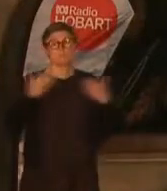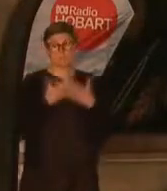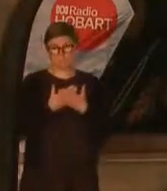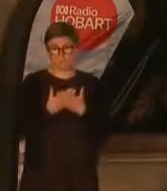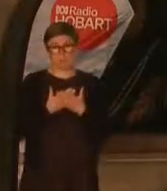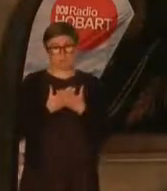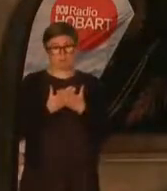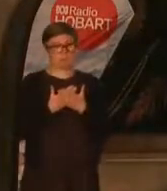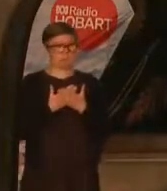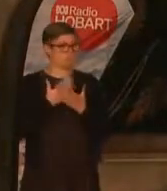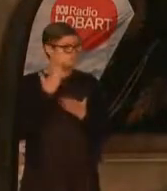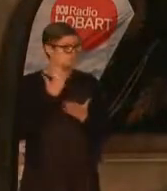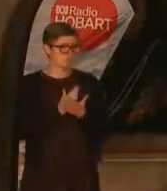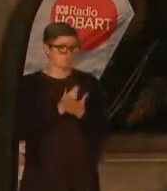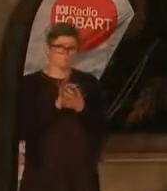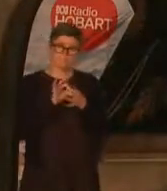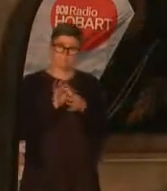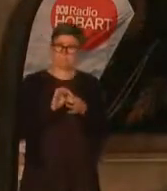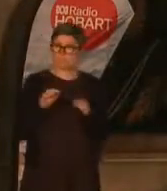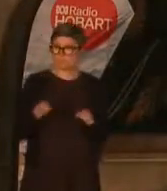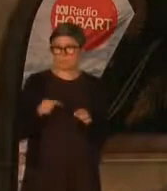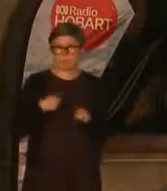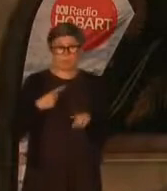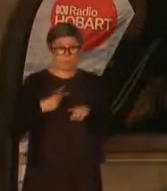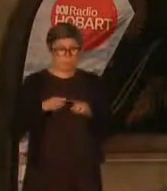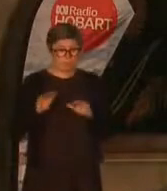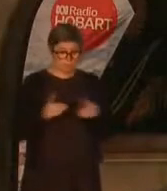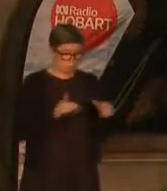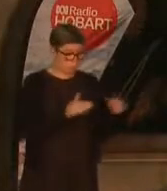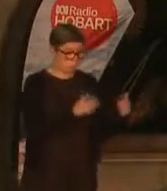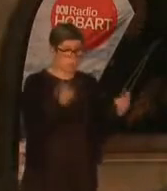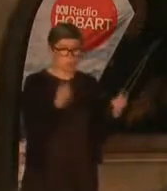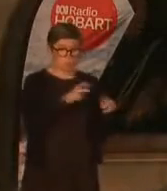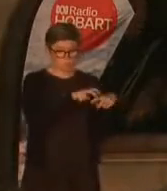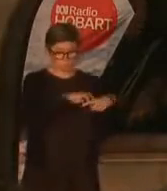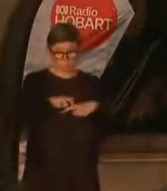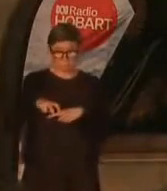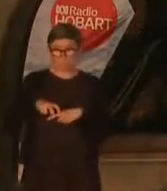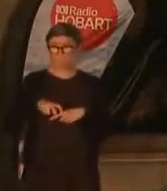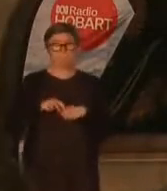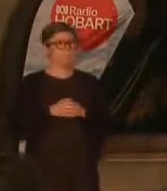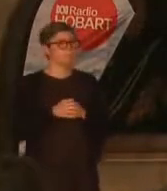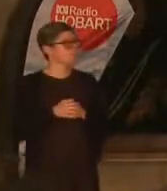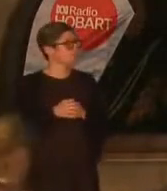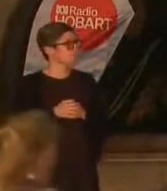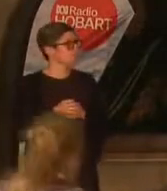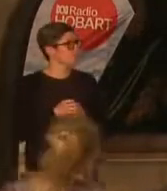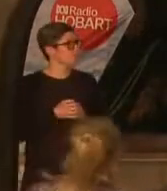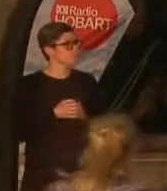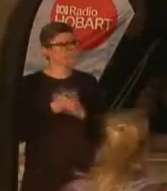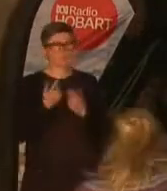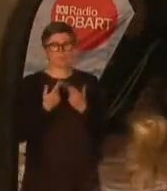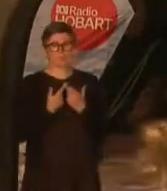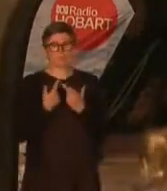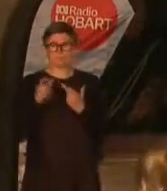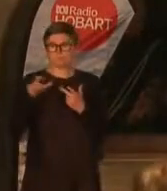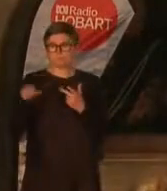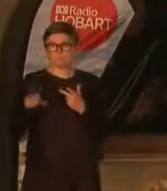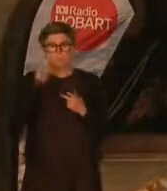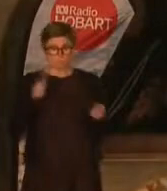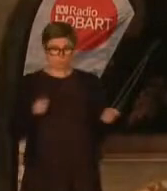much about exactly that. I'll briefly introduce our panellists, and then Nunami Sculthorpe-Green will be chairing us tonight